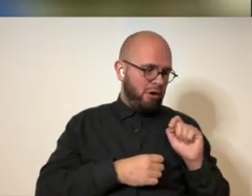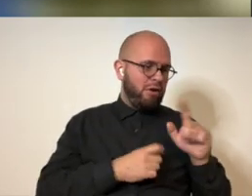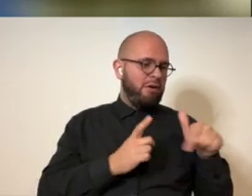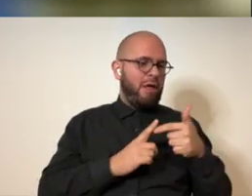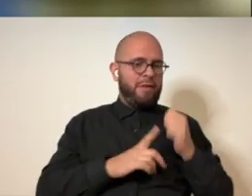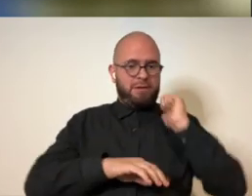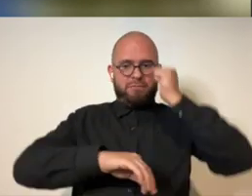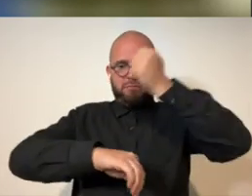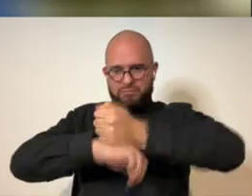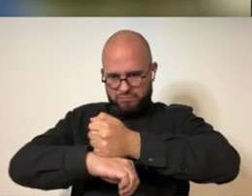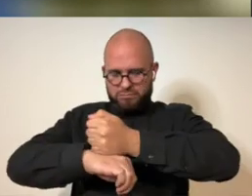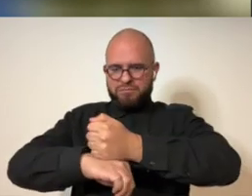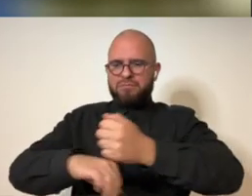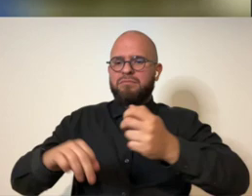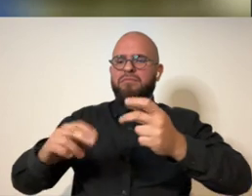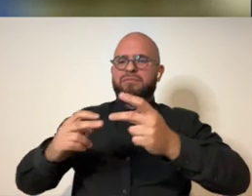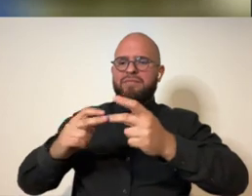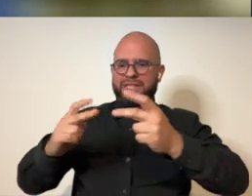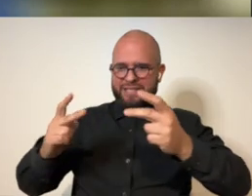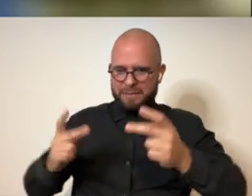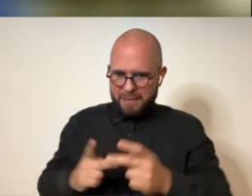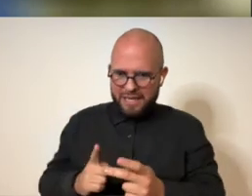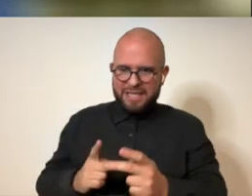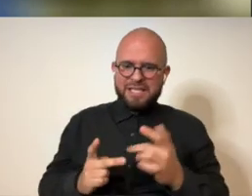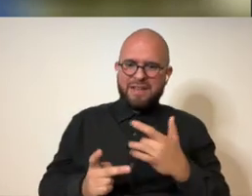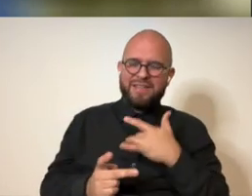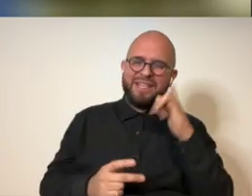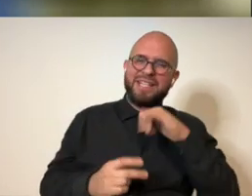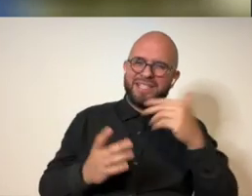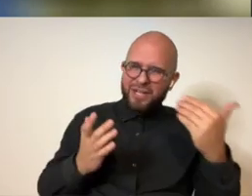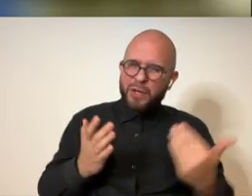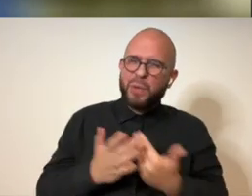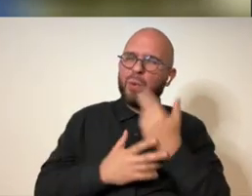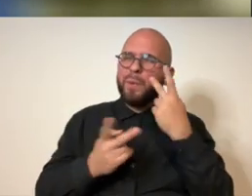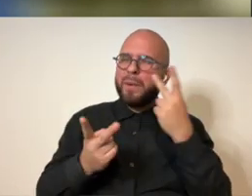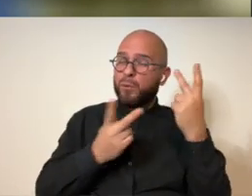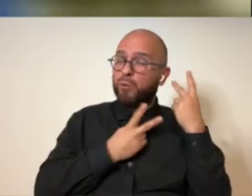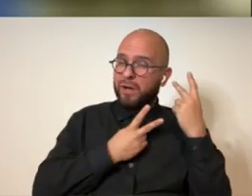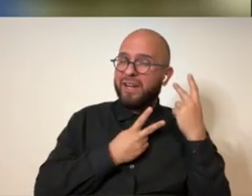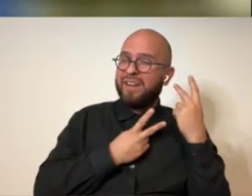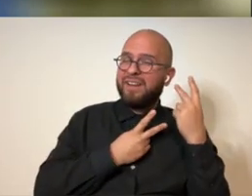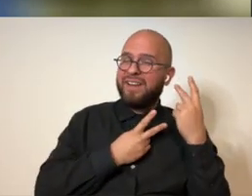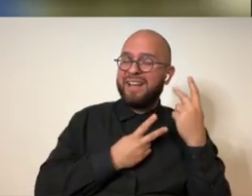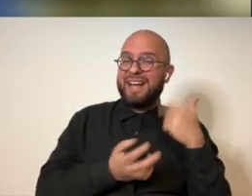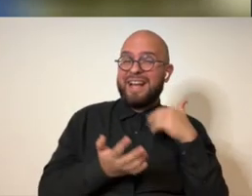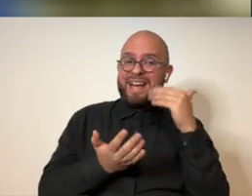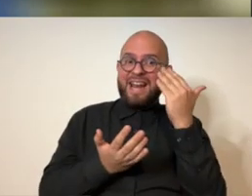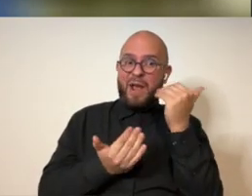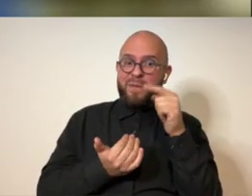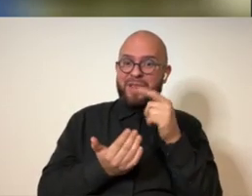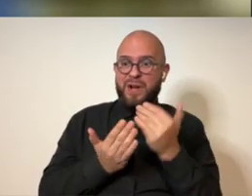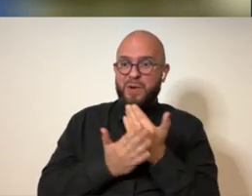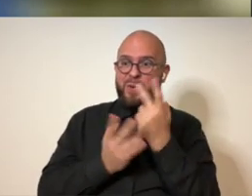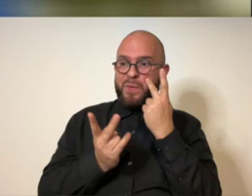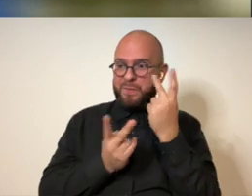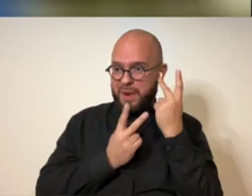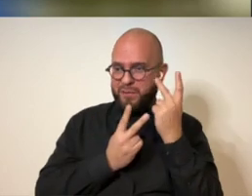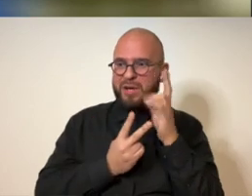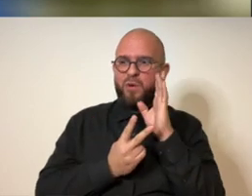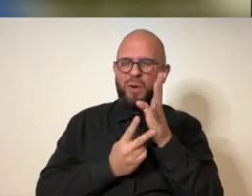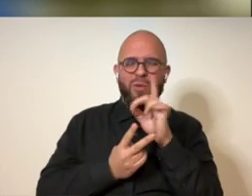this act of like making an art object and then planting it into this space forms a new